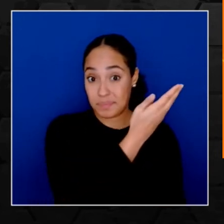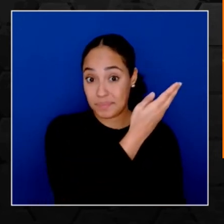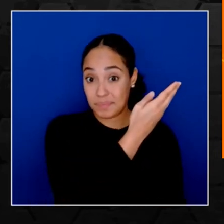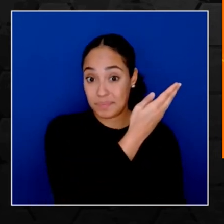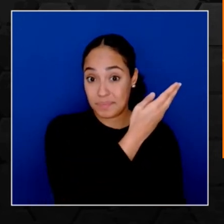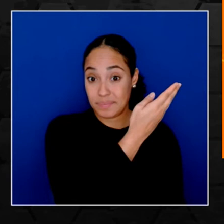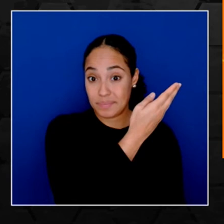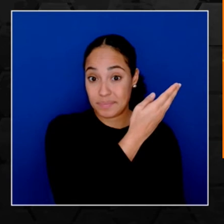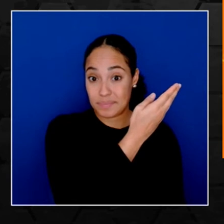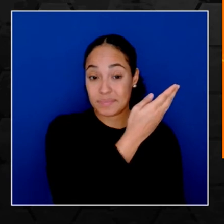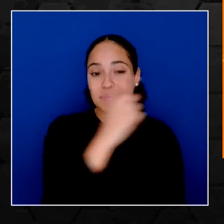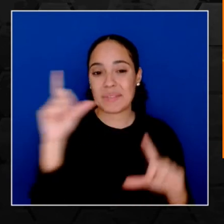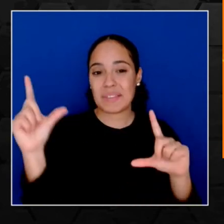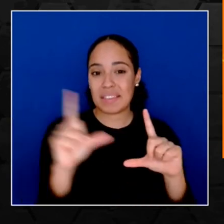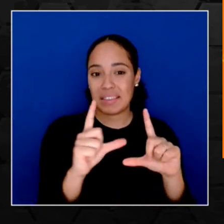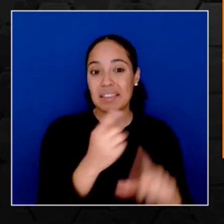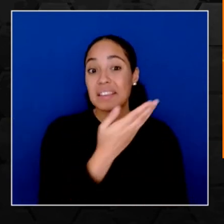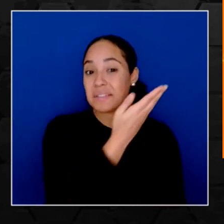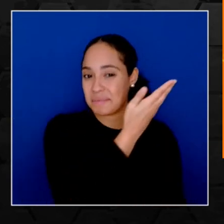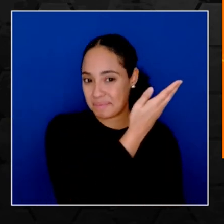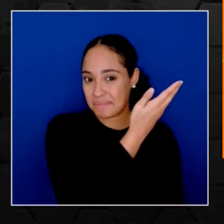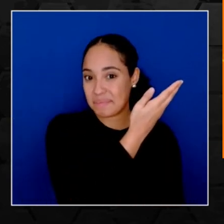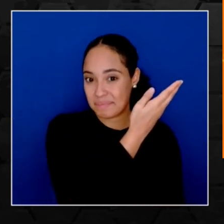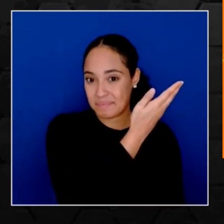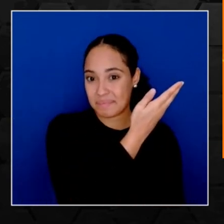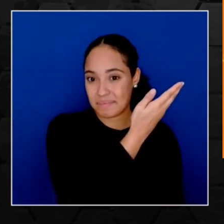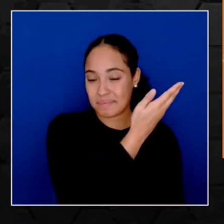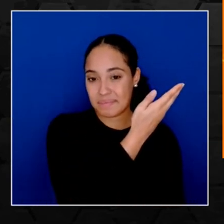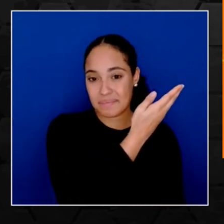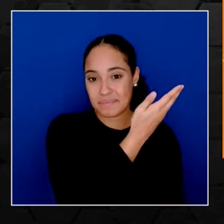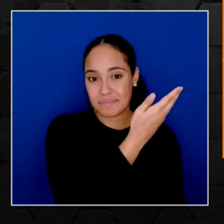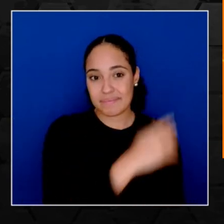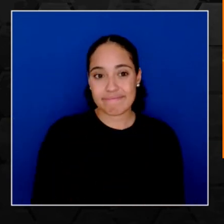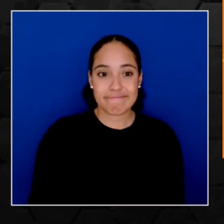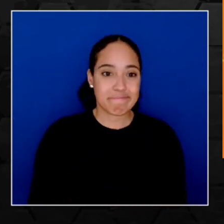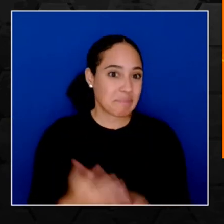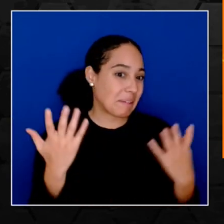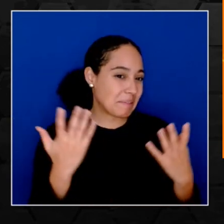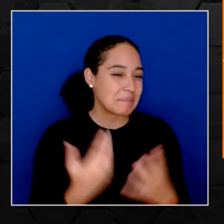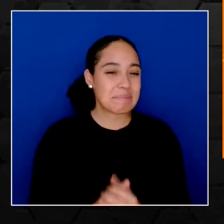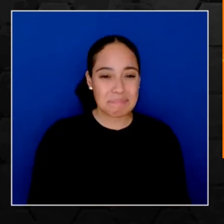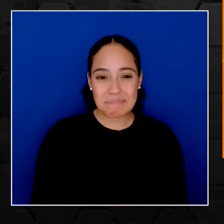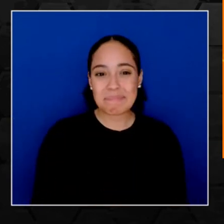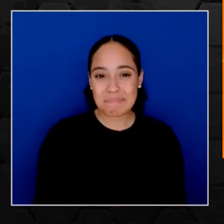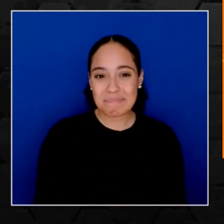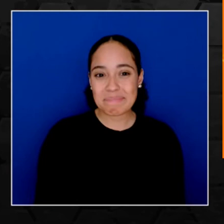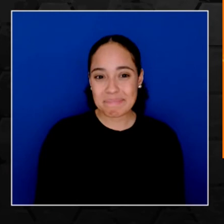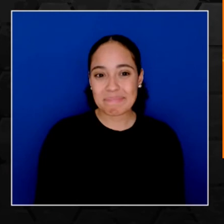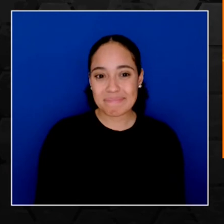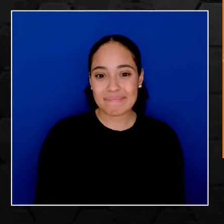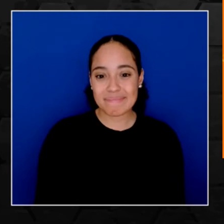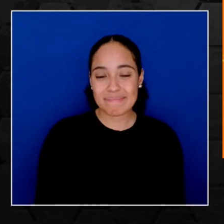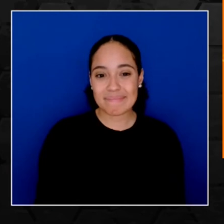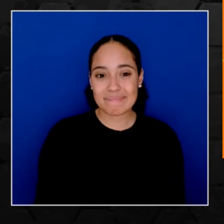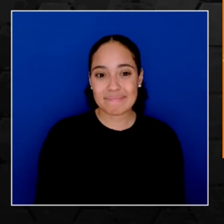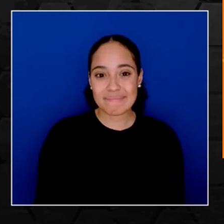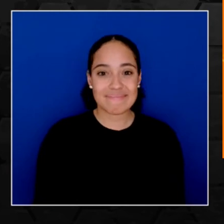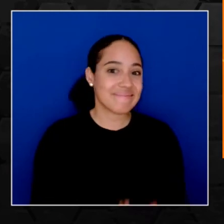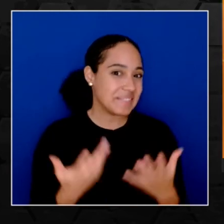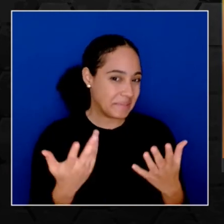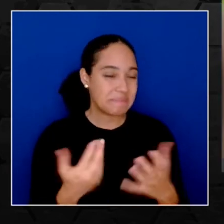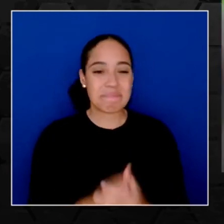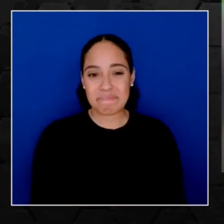is on Kerry on that stuff. So yeah, that's what I am indulged with right now. So